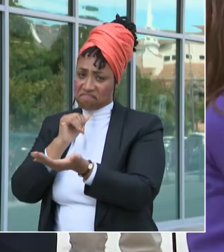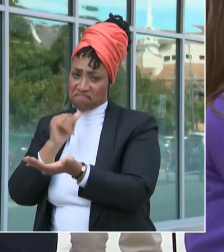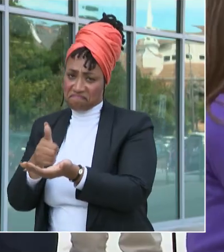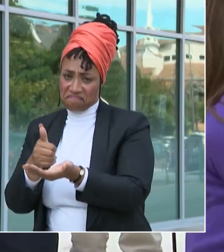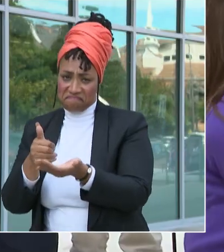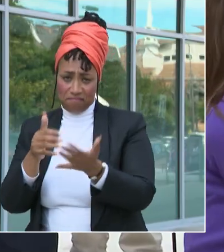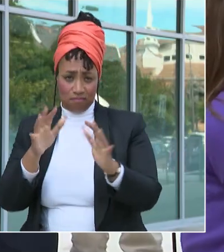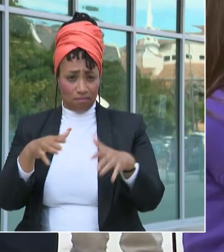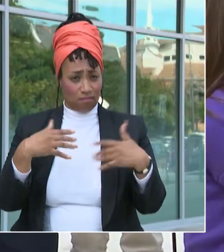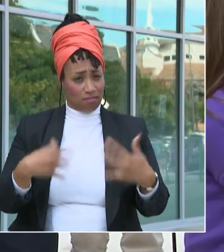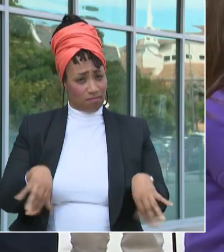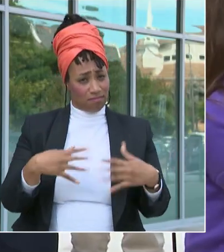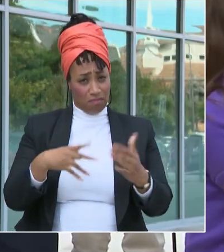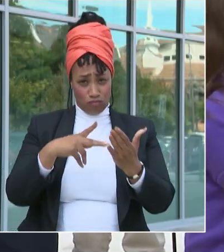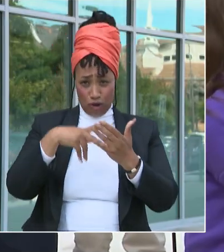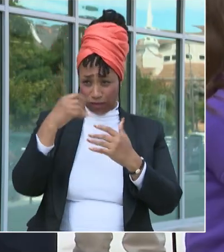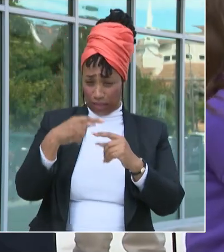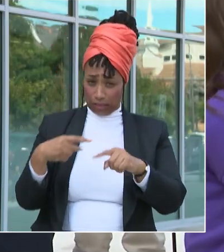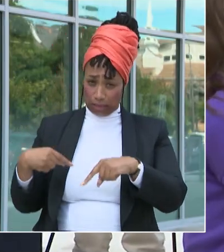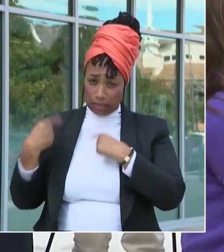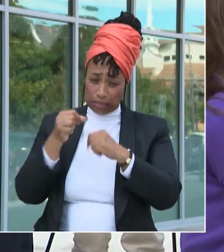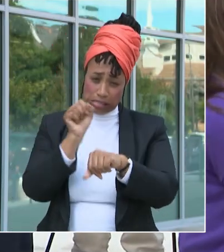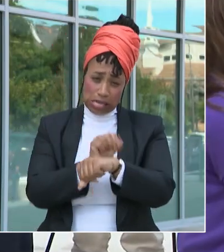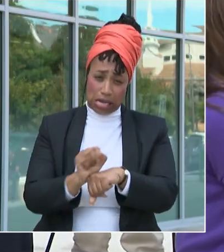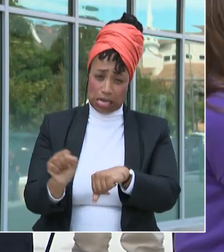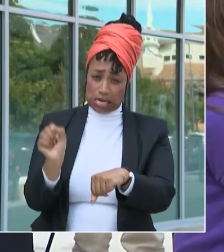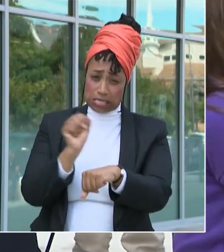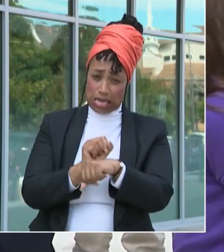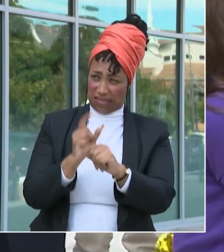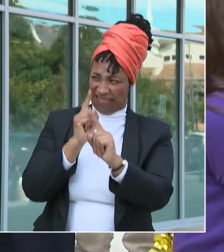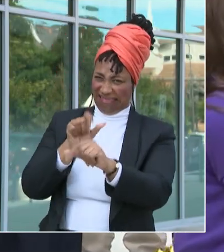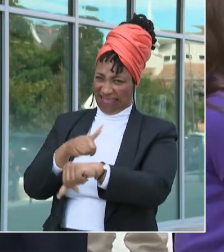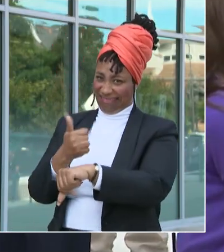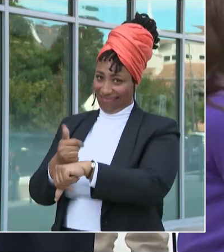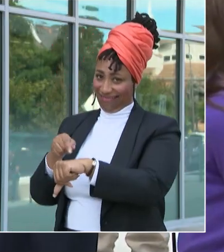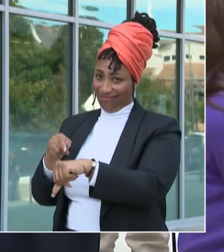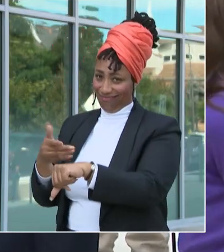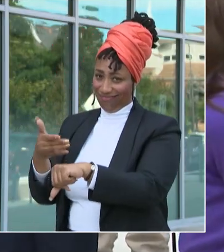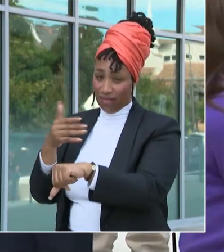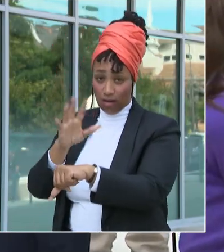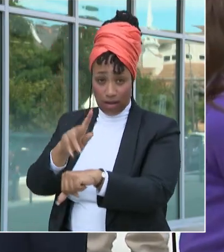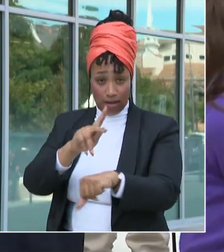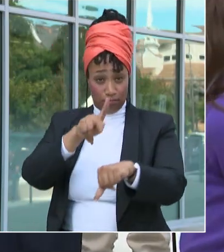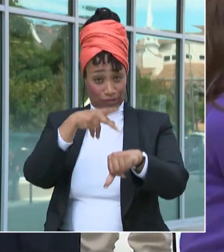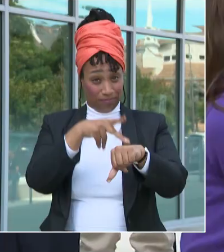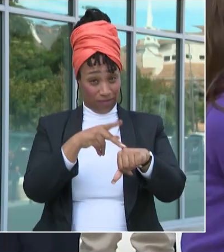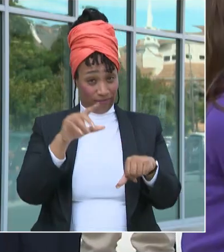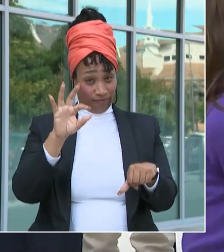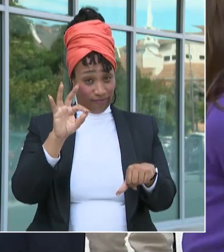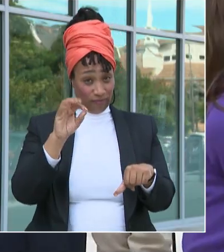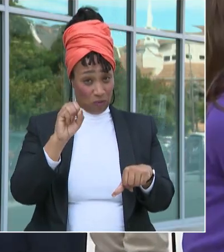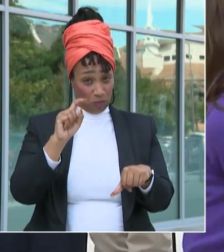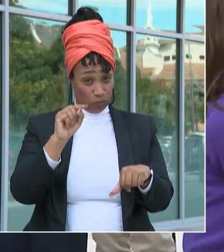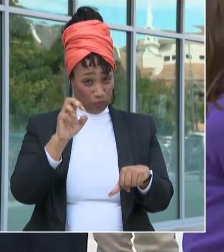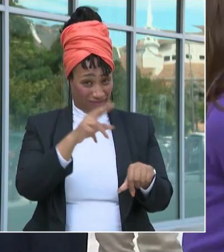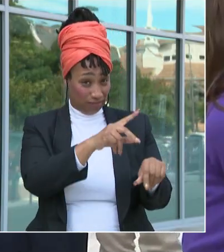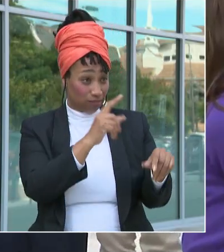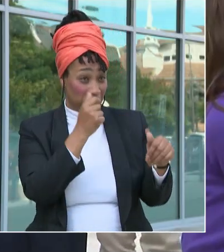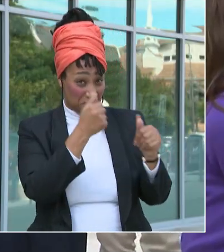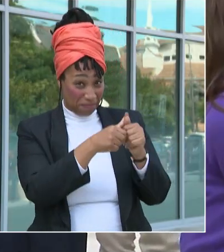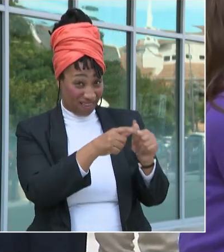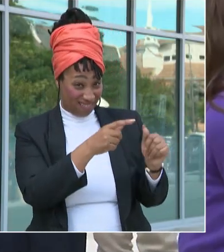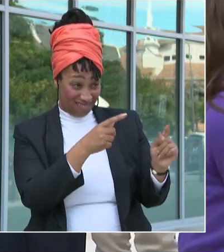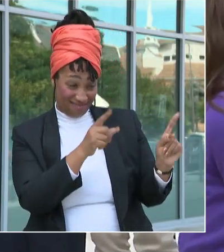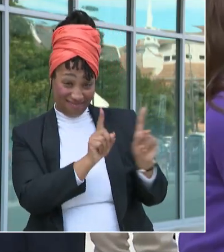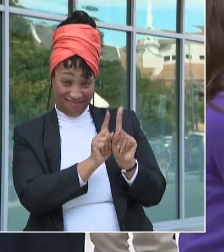making. Principal Foster will remember an important, difficult phase of this advocacy effort occurred during the fiscal year 2023 budget